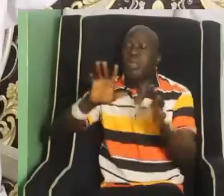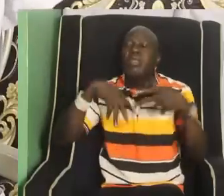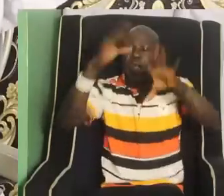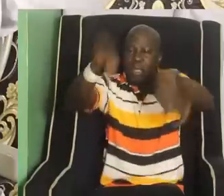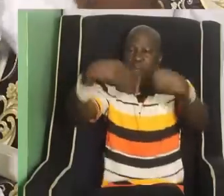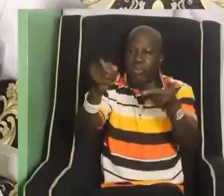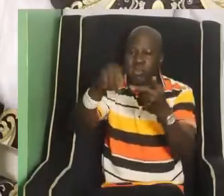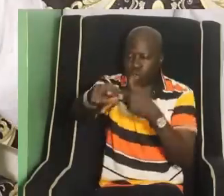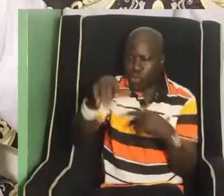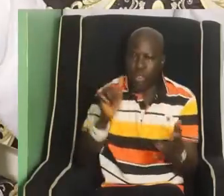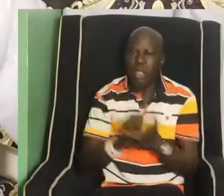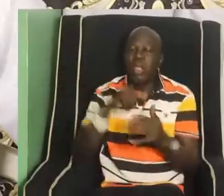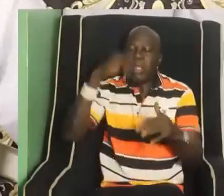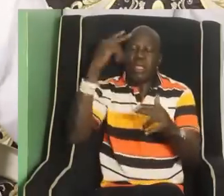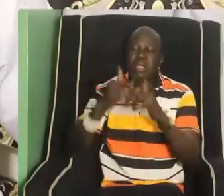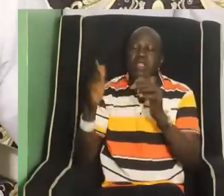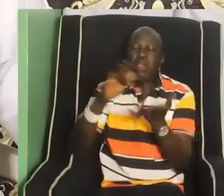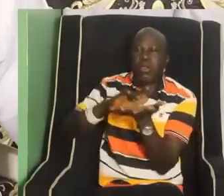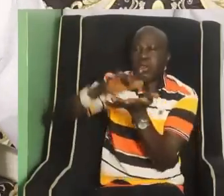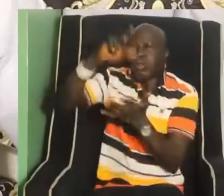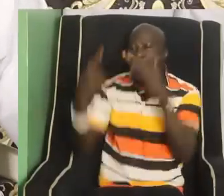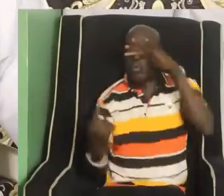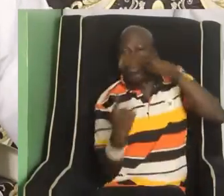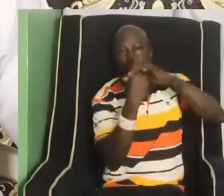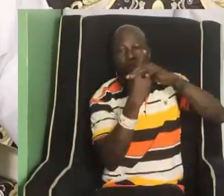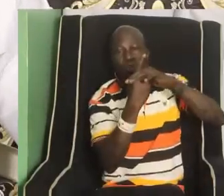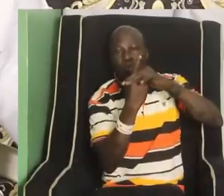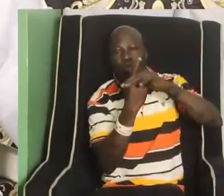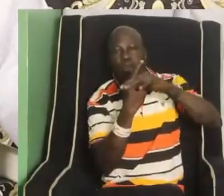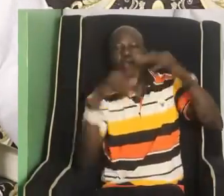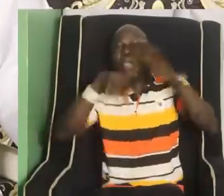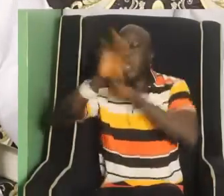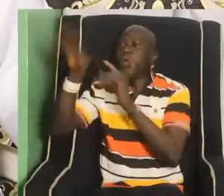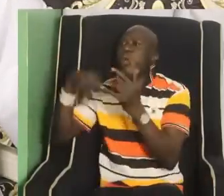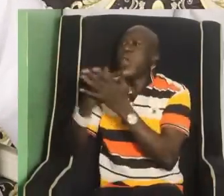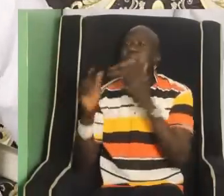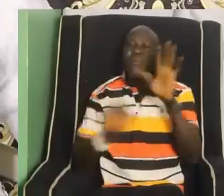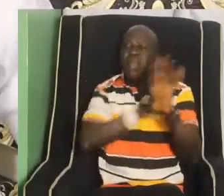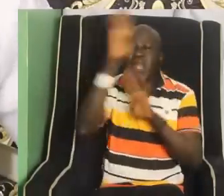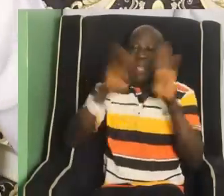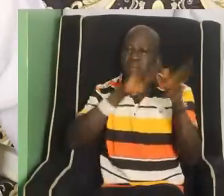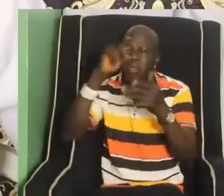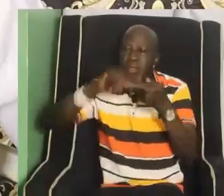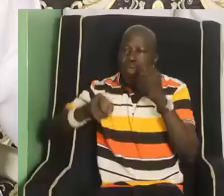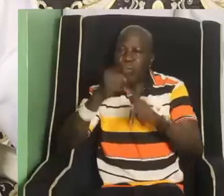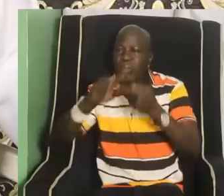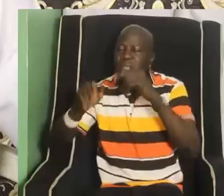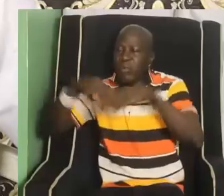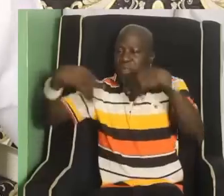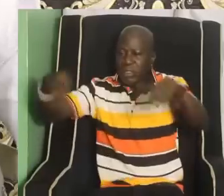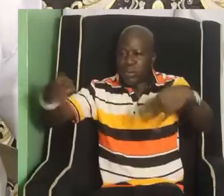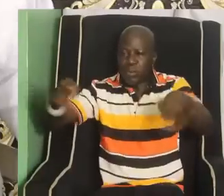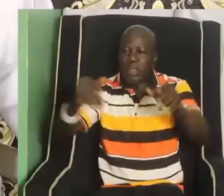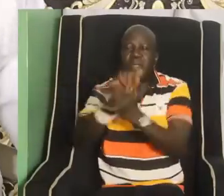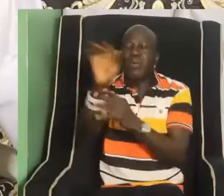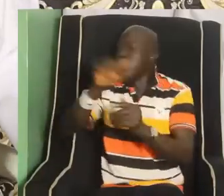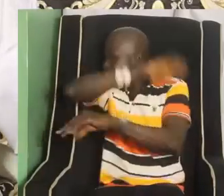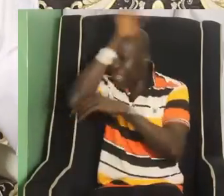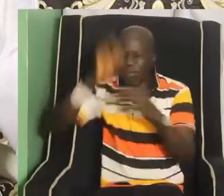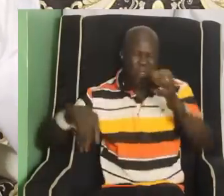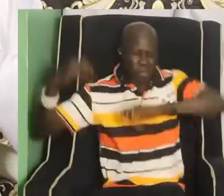Amen. Heaven will destroy such covenant. Amen. Your glory will manifest. If it's a verity, no way. Your mates are spending money. Amen.